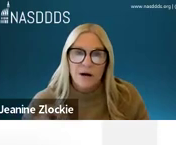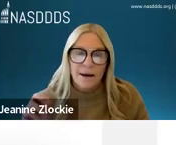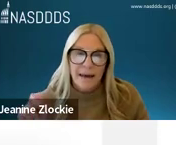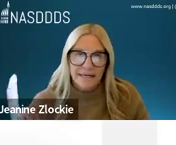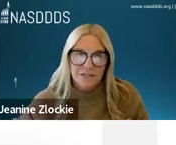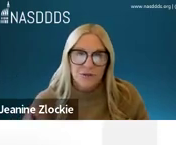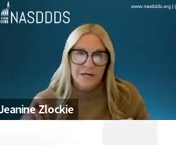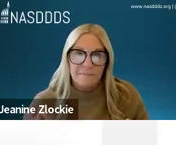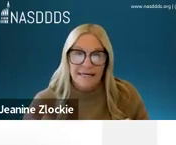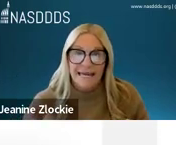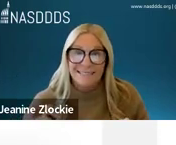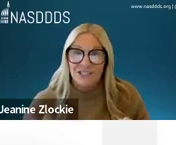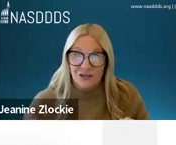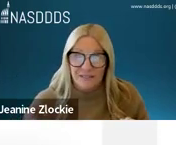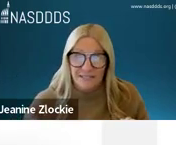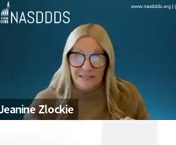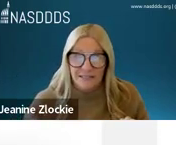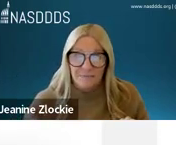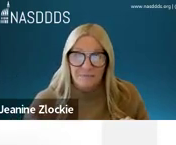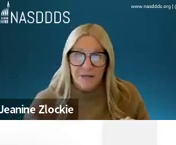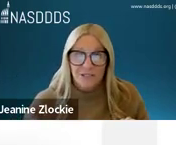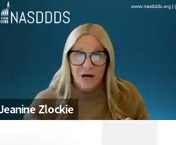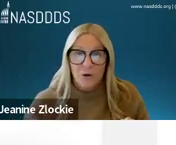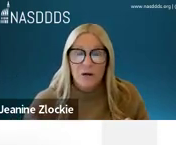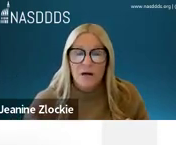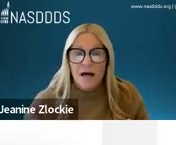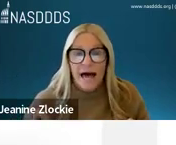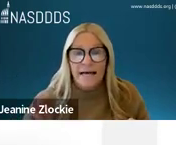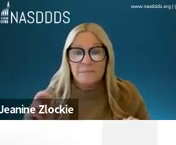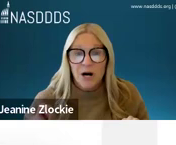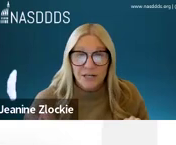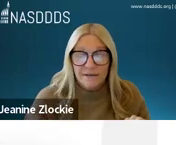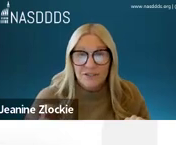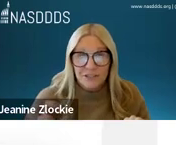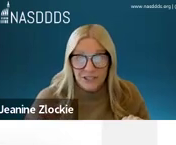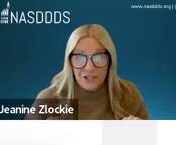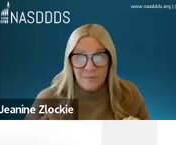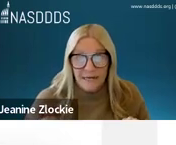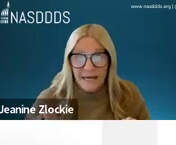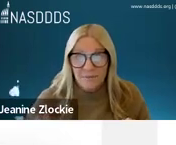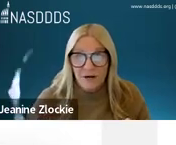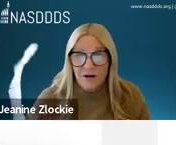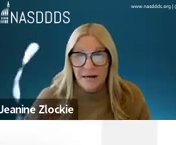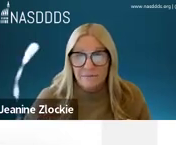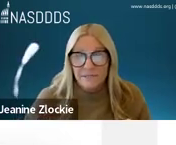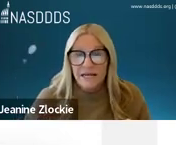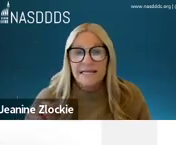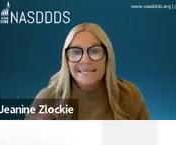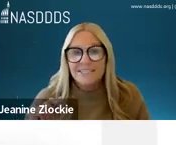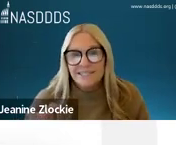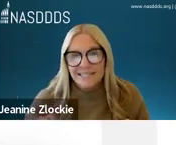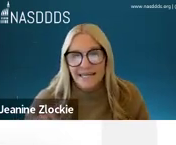also mandatory Medicaid services. So as part of traditional Medicaid